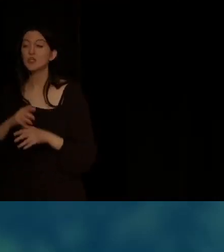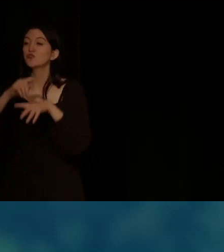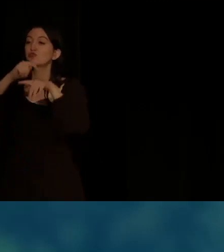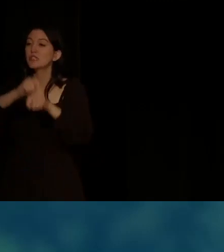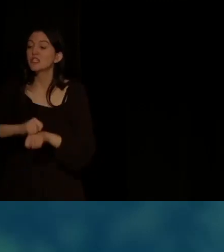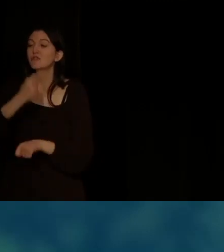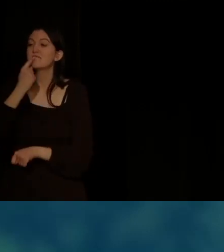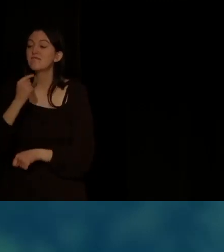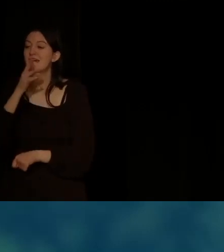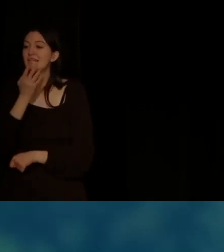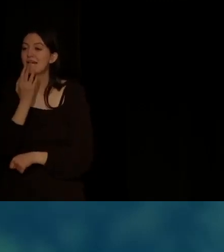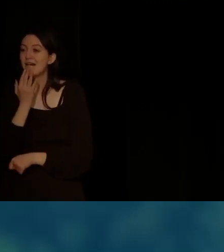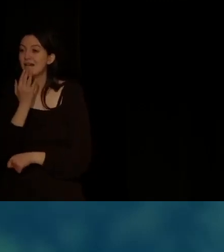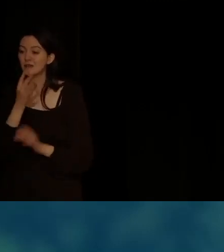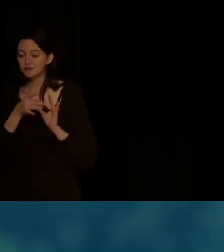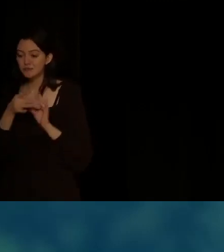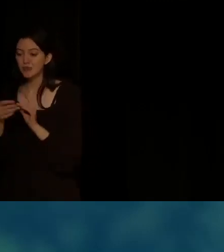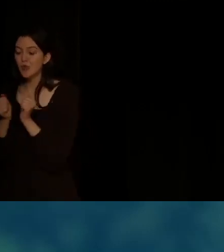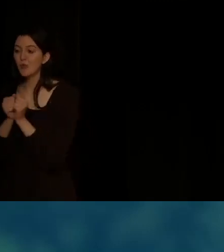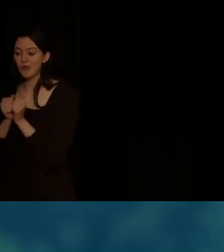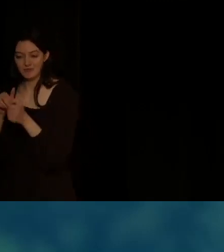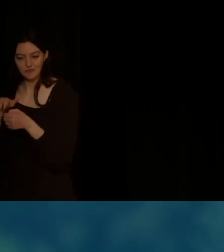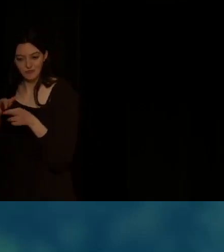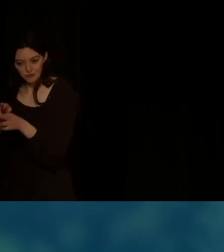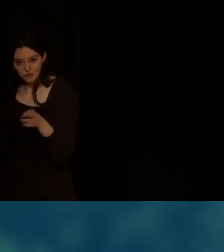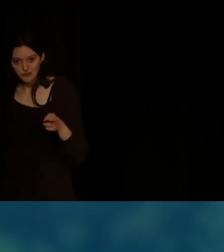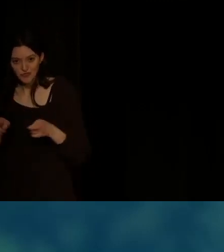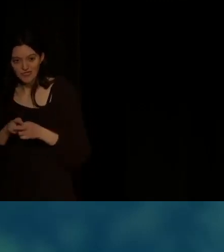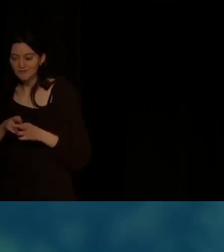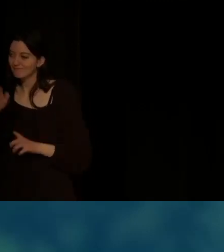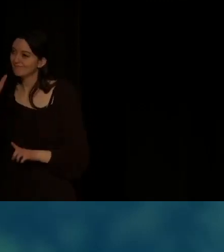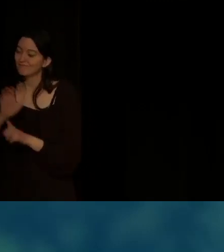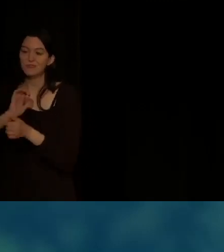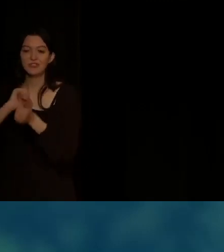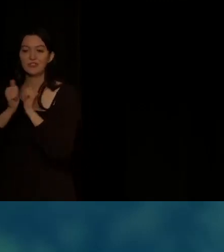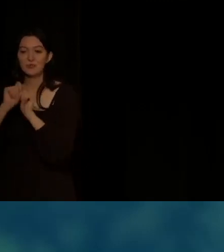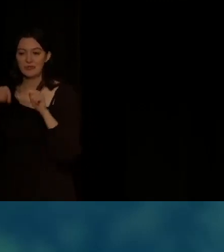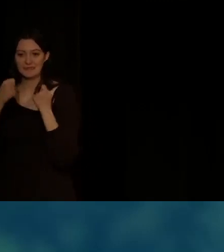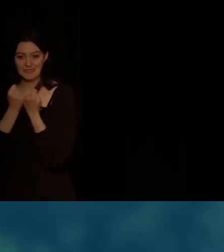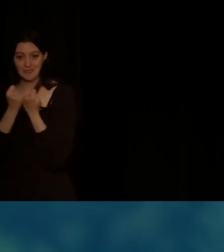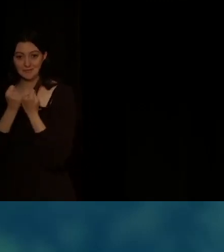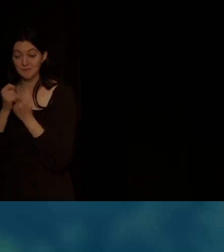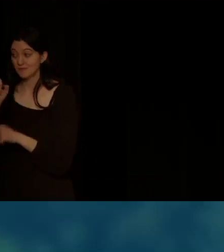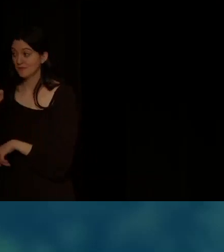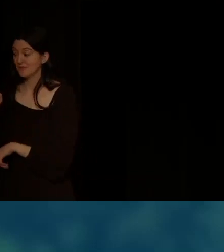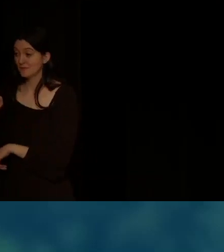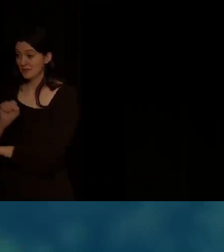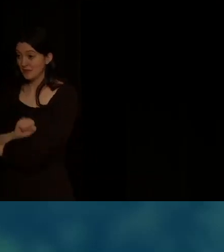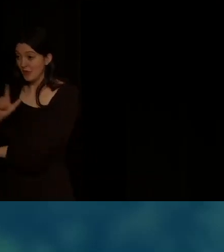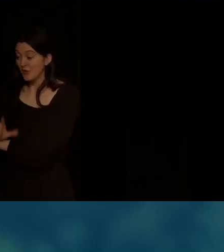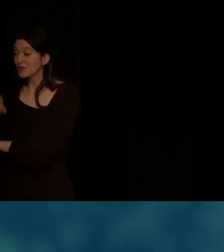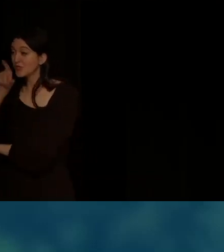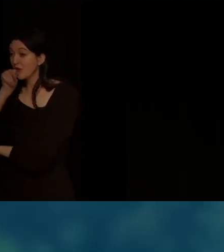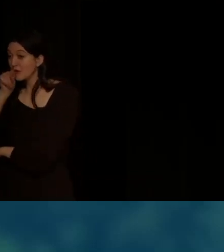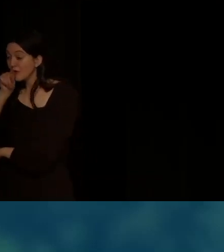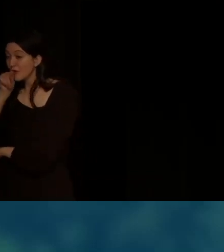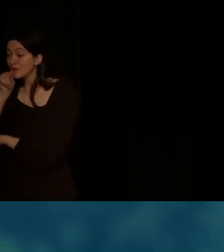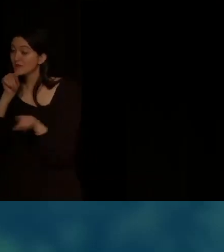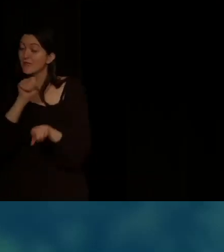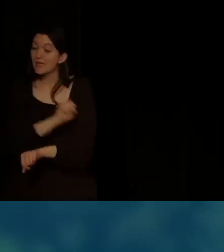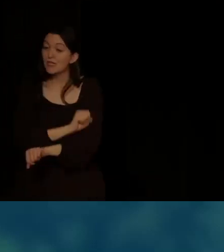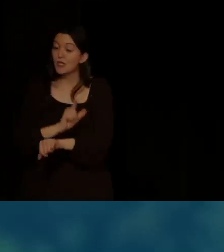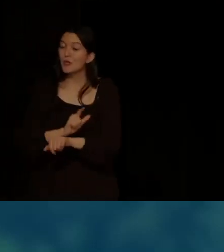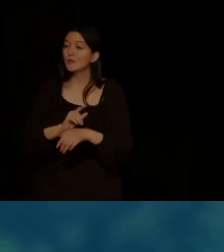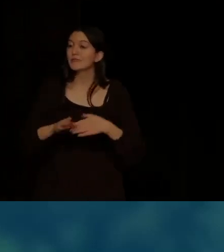red color associated with our region's predominant sports teams, such as the St. Louis Cardinals and St. Louis